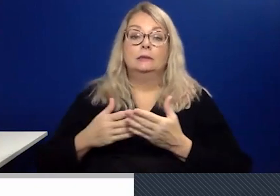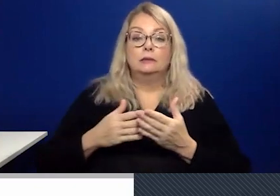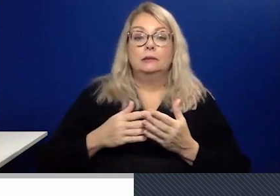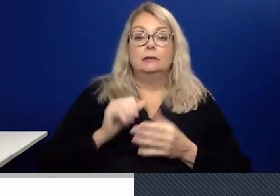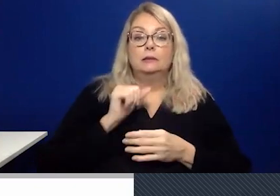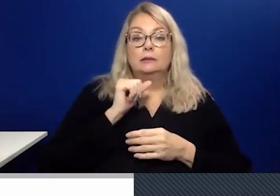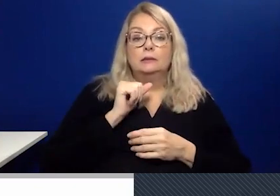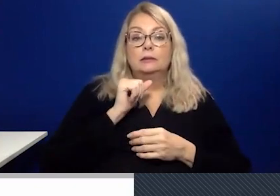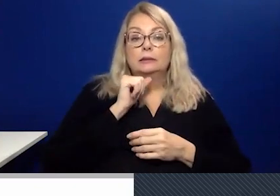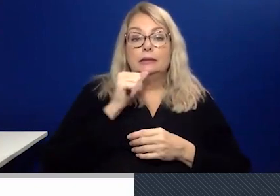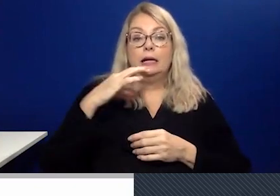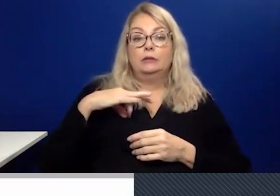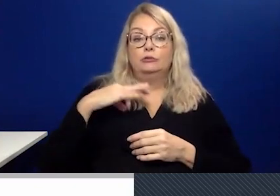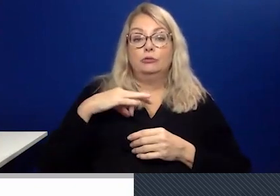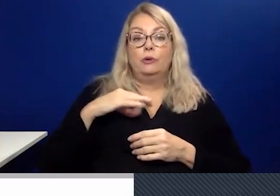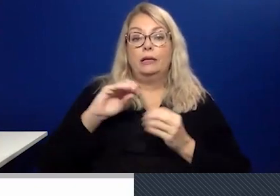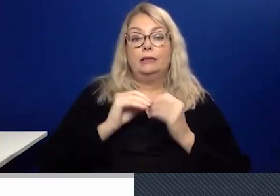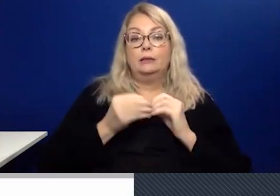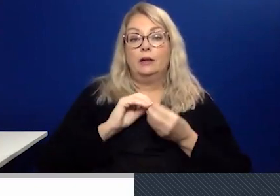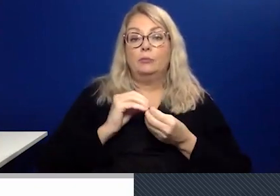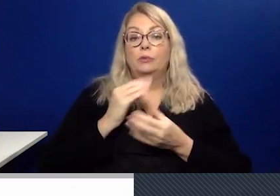non-credit number of sections, meaning